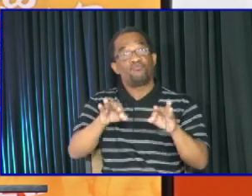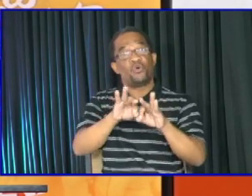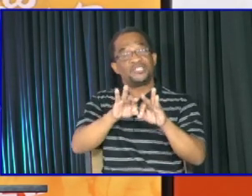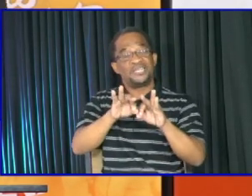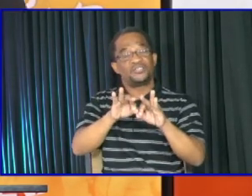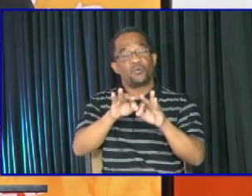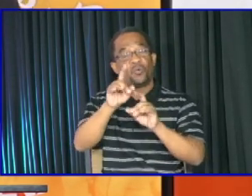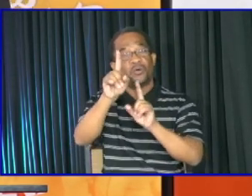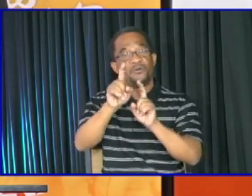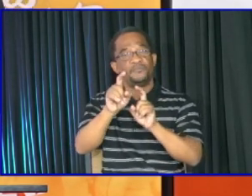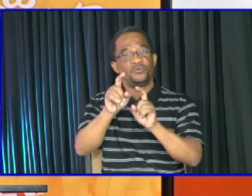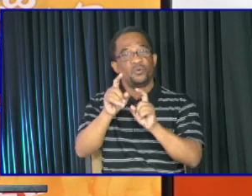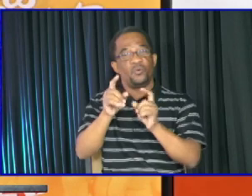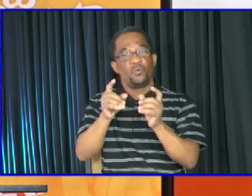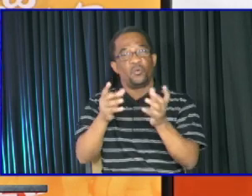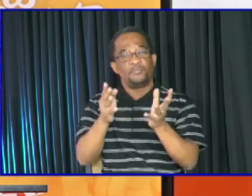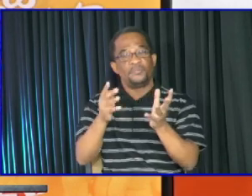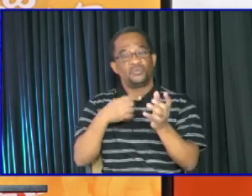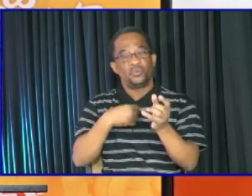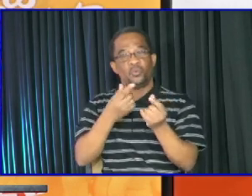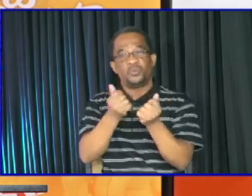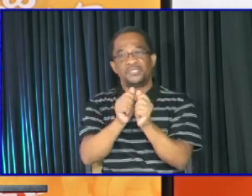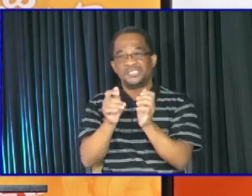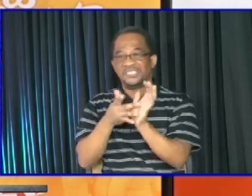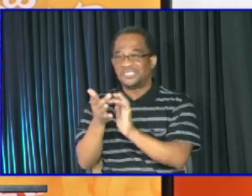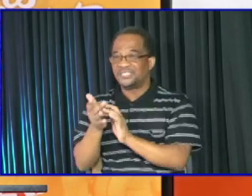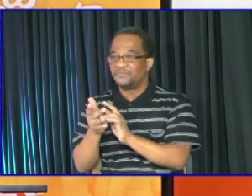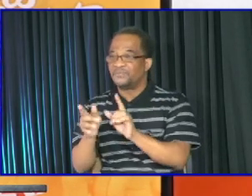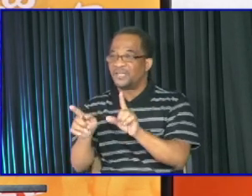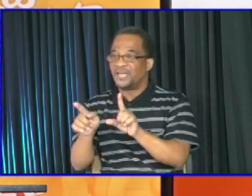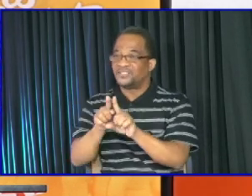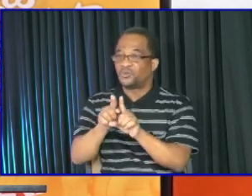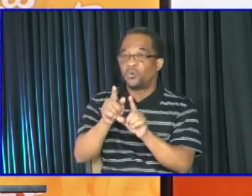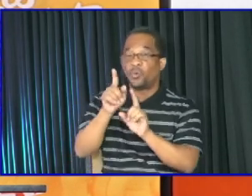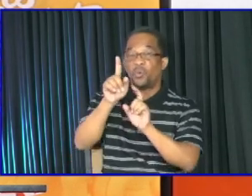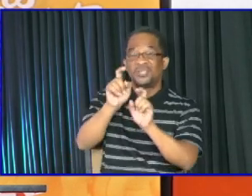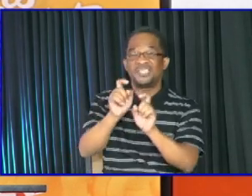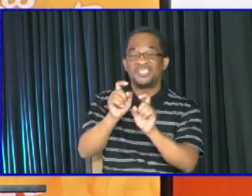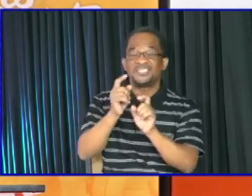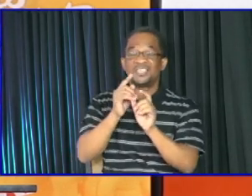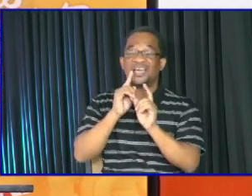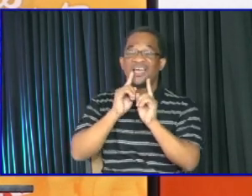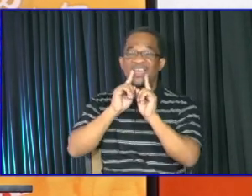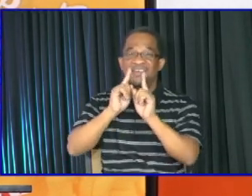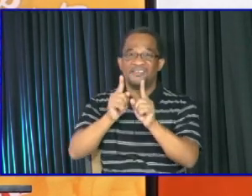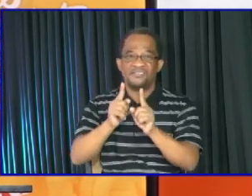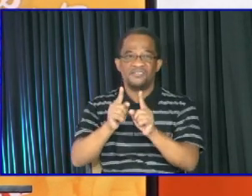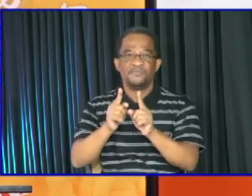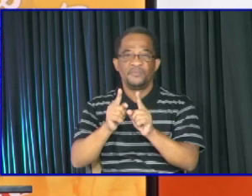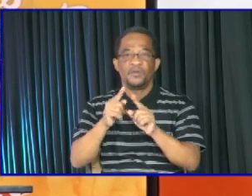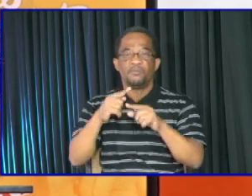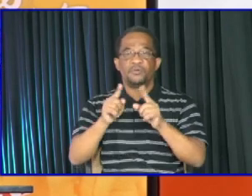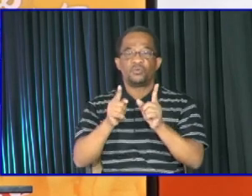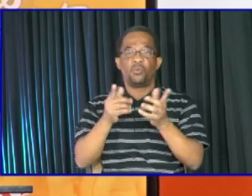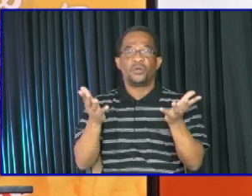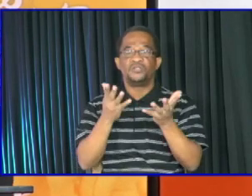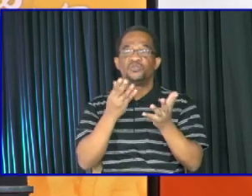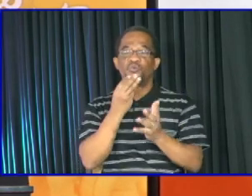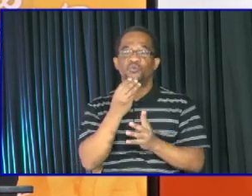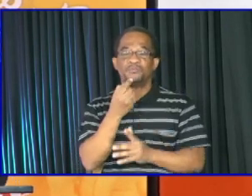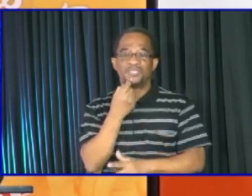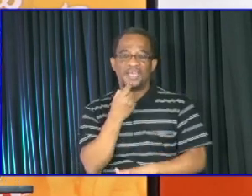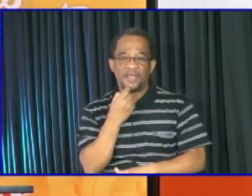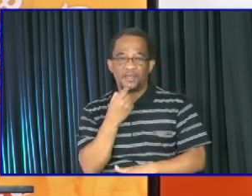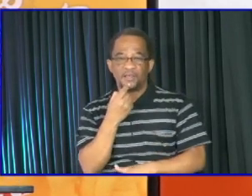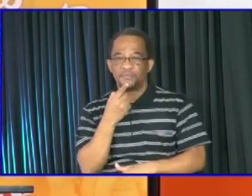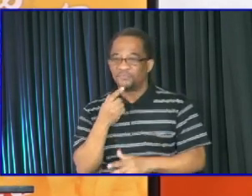with Jesus, which is called Christ? And as the question is asked, the mob yells, crucify him, crucify